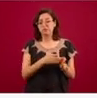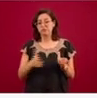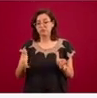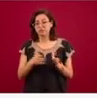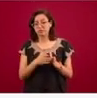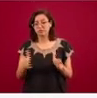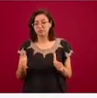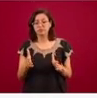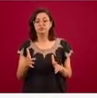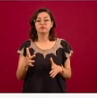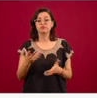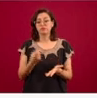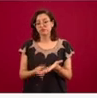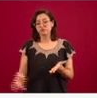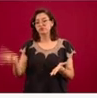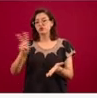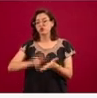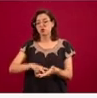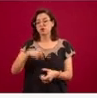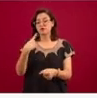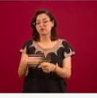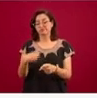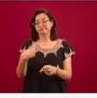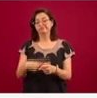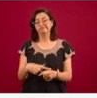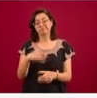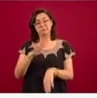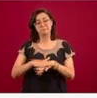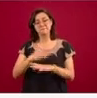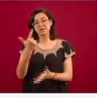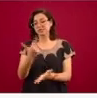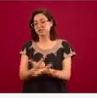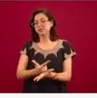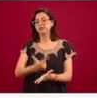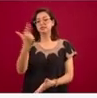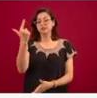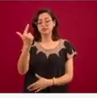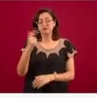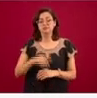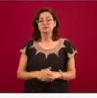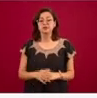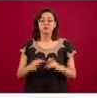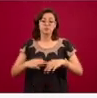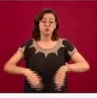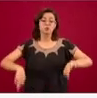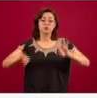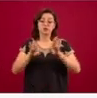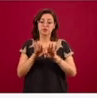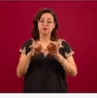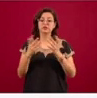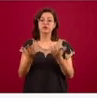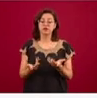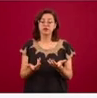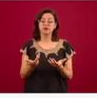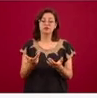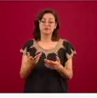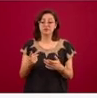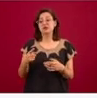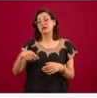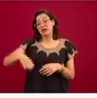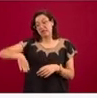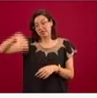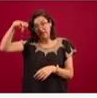comorbidity factors, risk factors, are hypertension, diabetes, and obesity. And there's also another conditions like